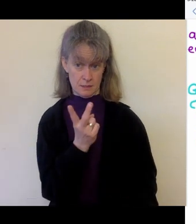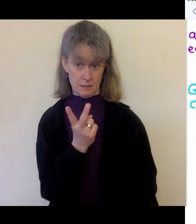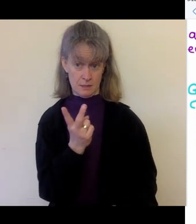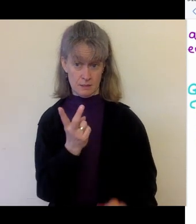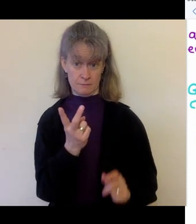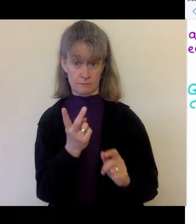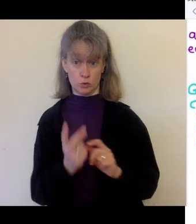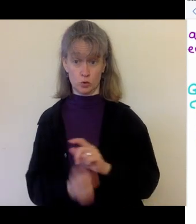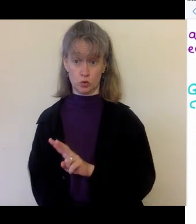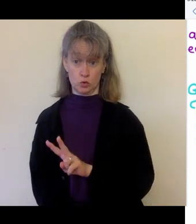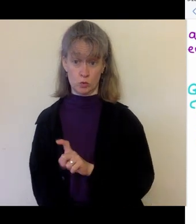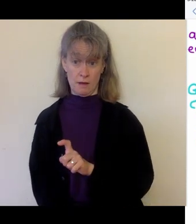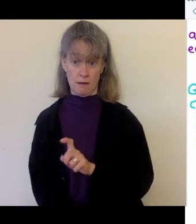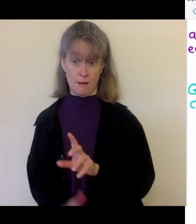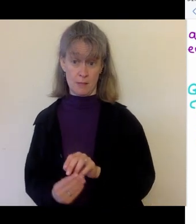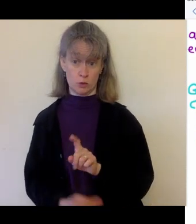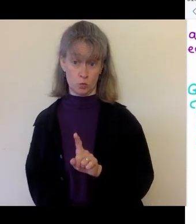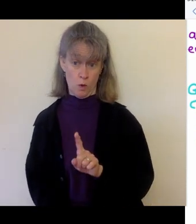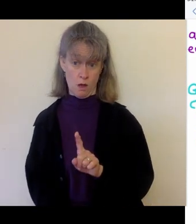2x plus 1